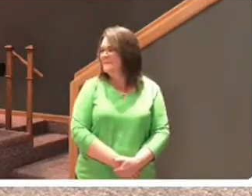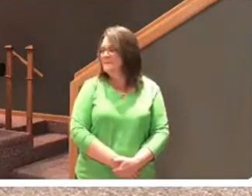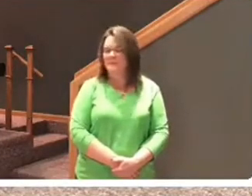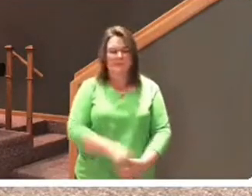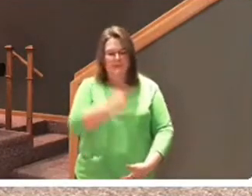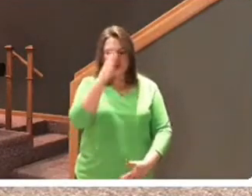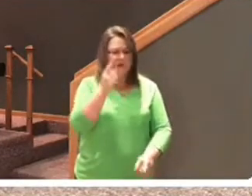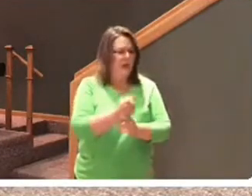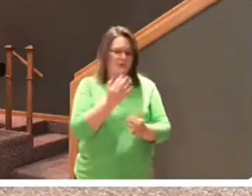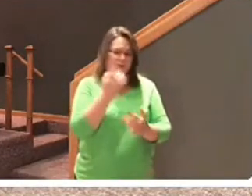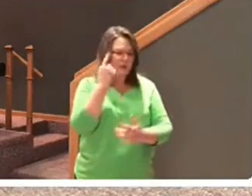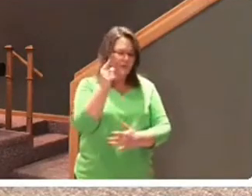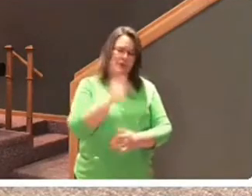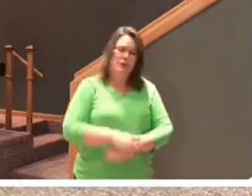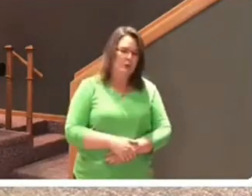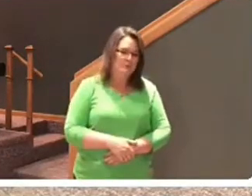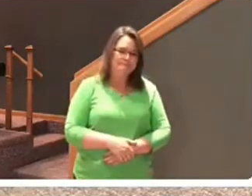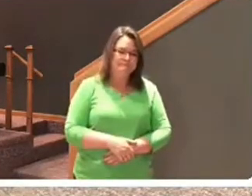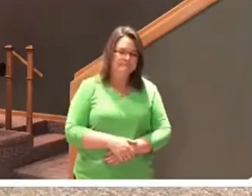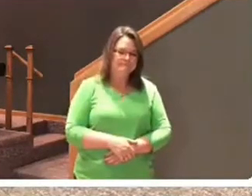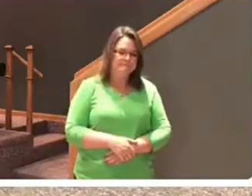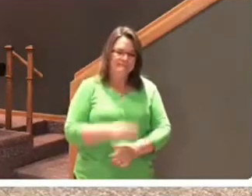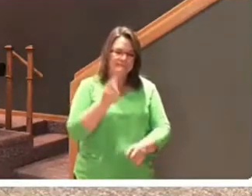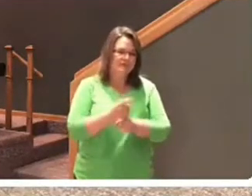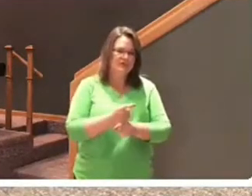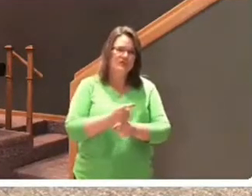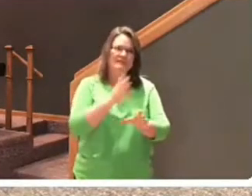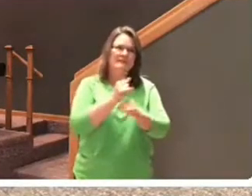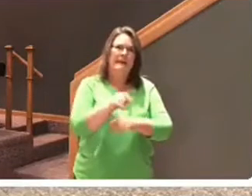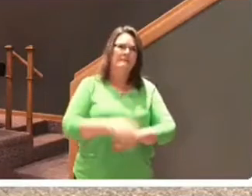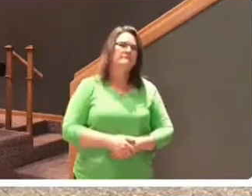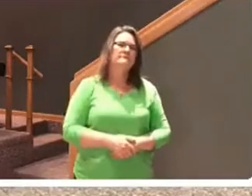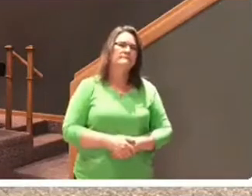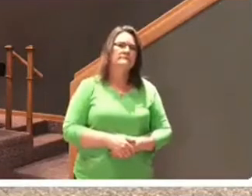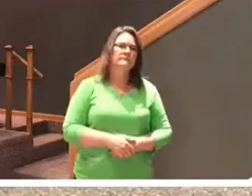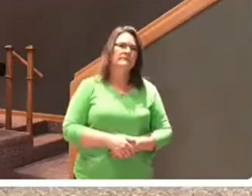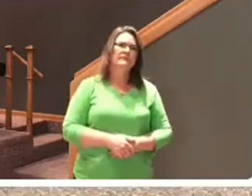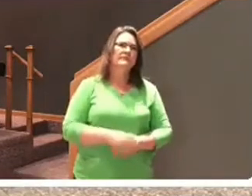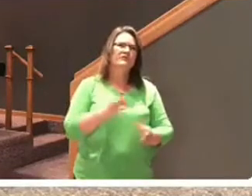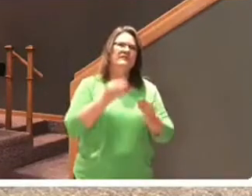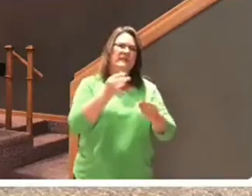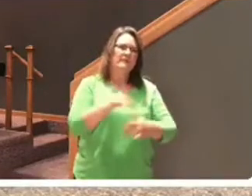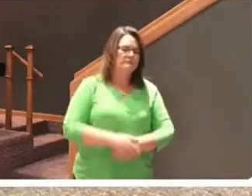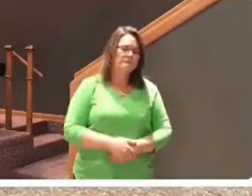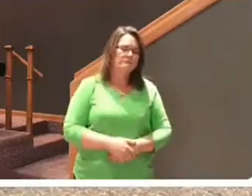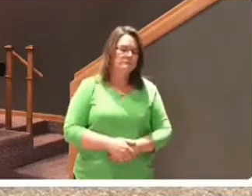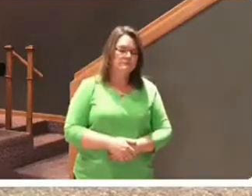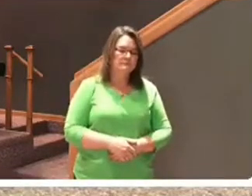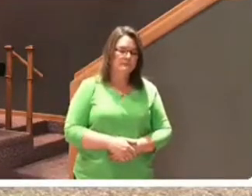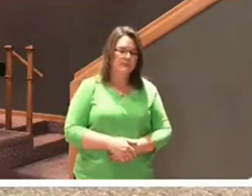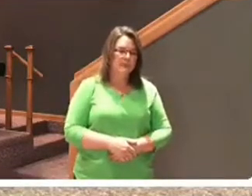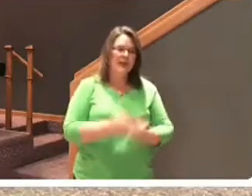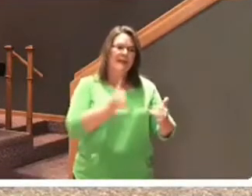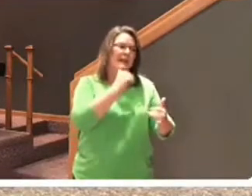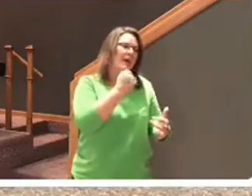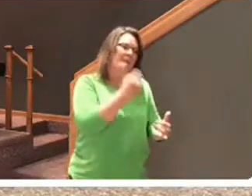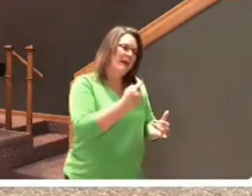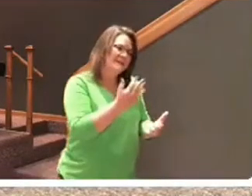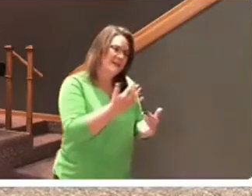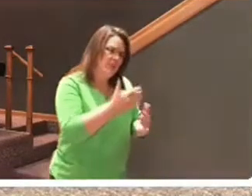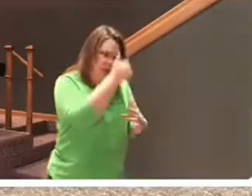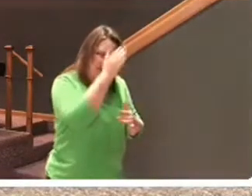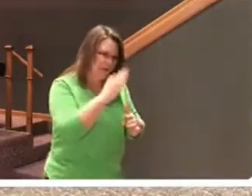God, we're just waiting for you to just give it. Just give it. Now, I'm not saying that waiting